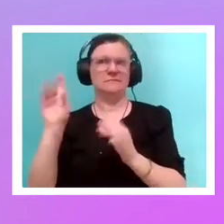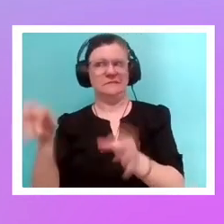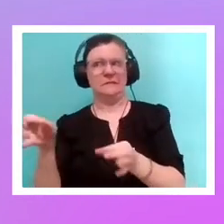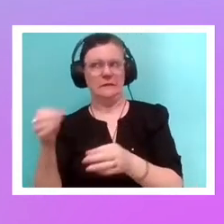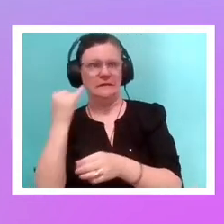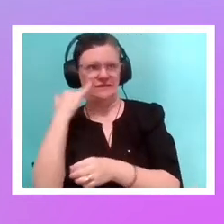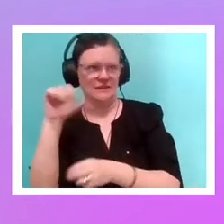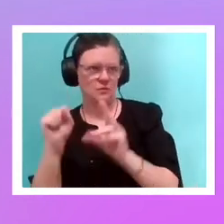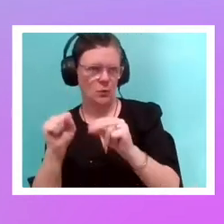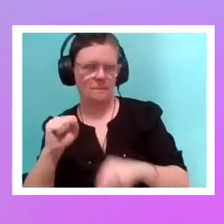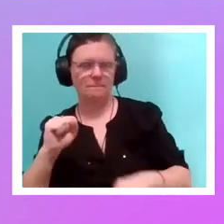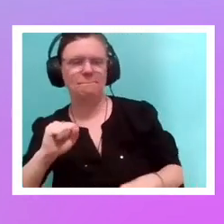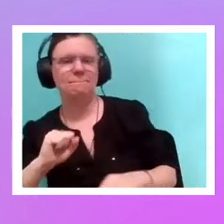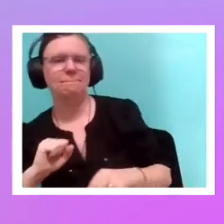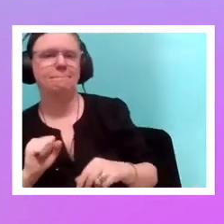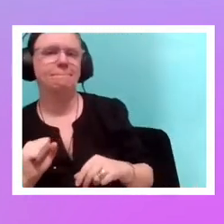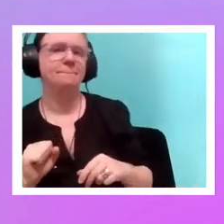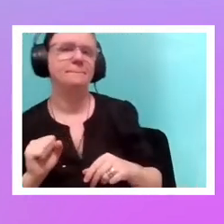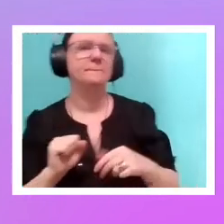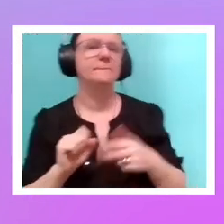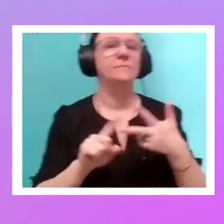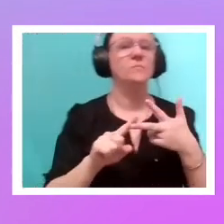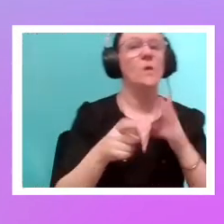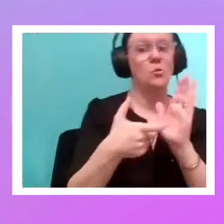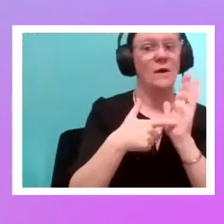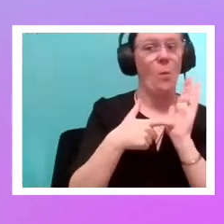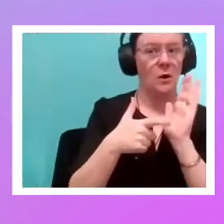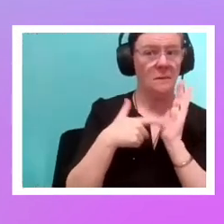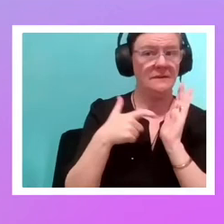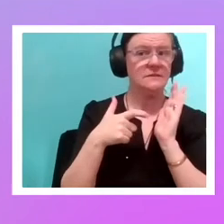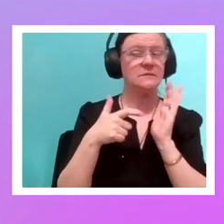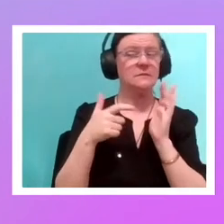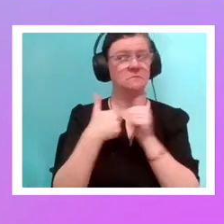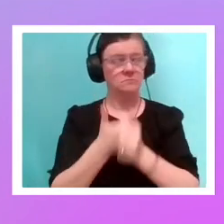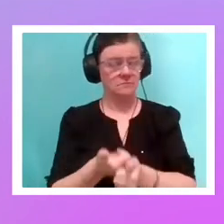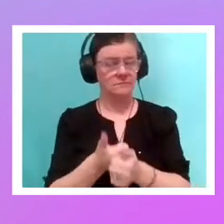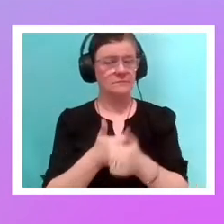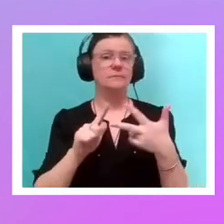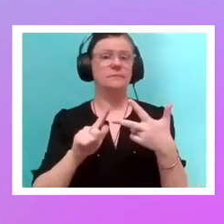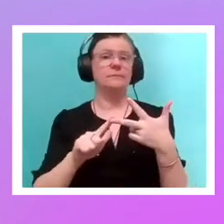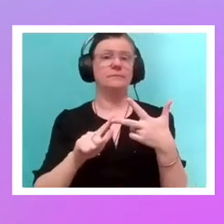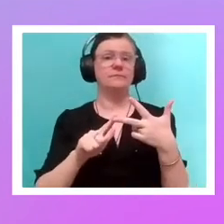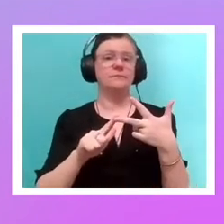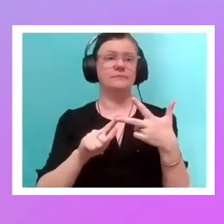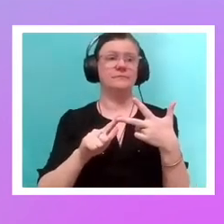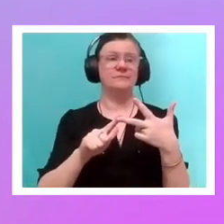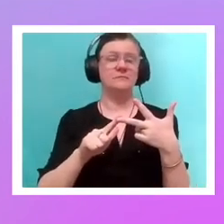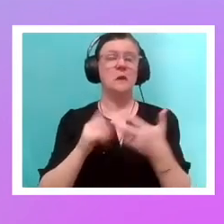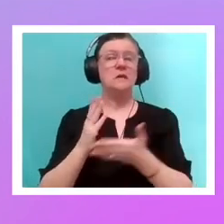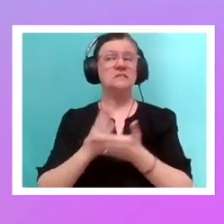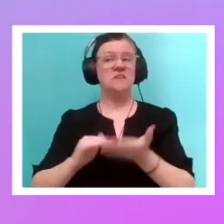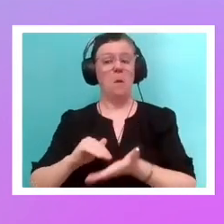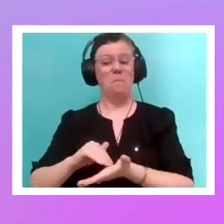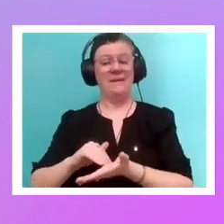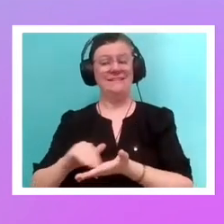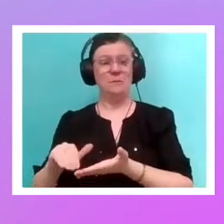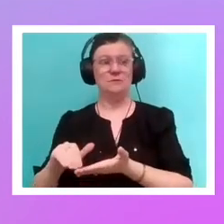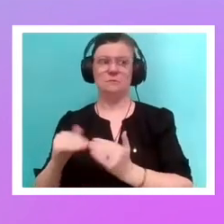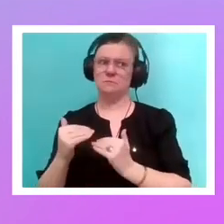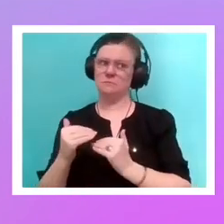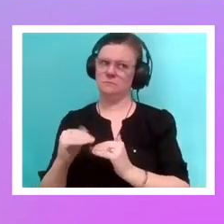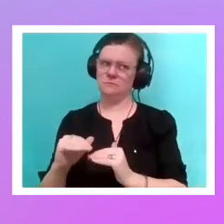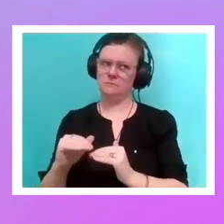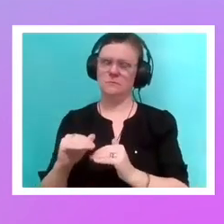example. It details the requirements of the regulations. It details the limited exemptions, which includes